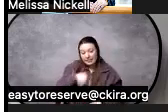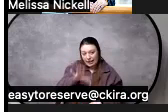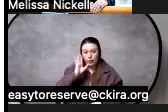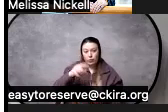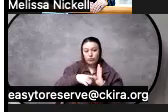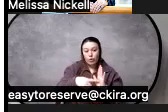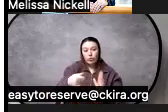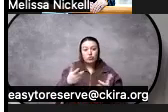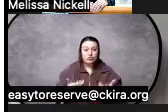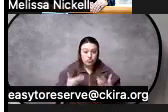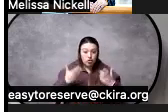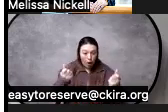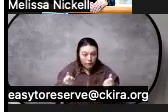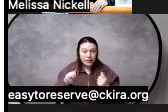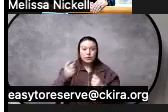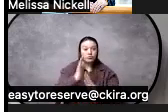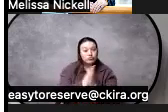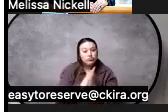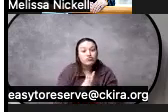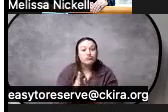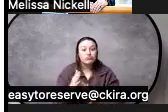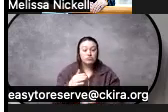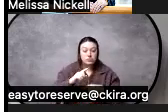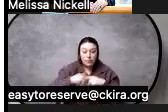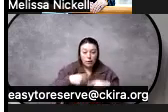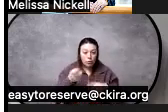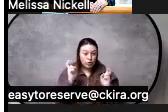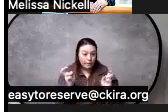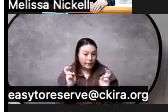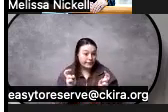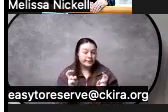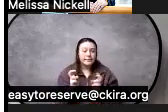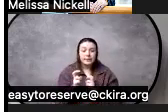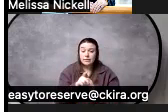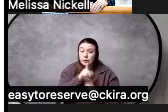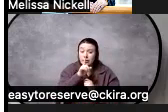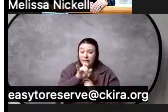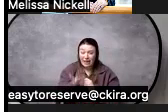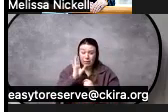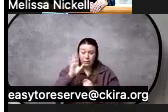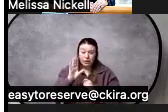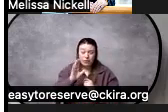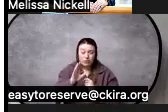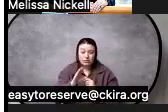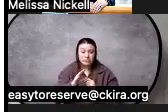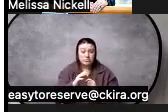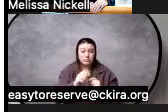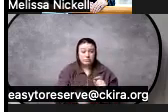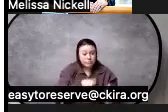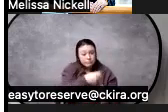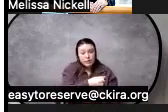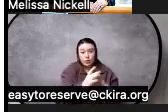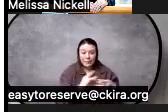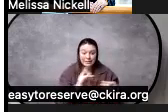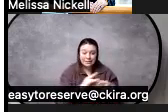confidence and enthusiasm to your audience because this is ultimately going to enhance the impact of your message. A quick note